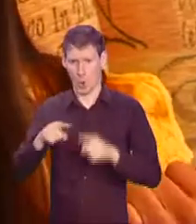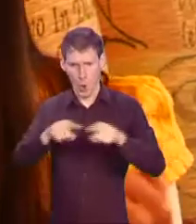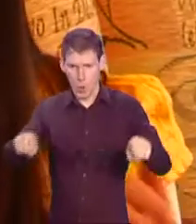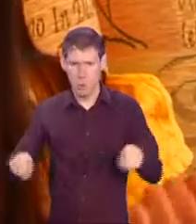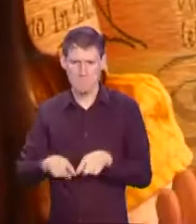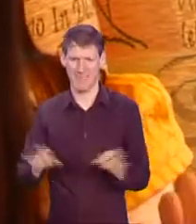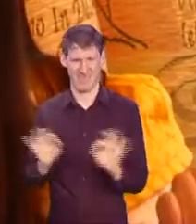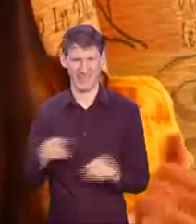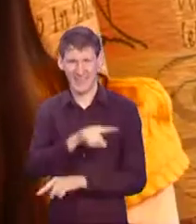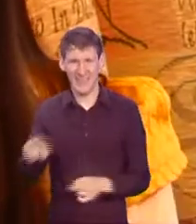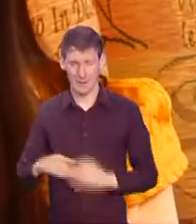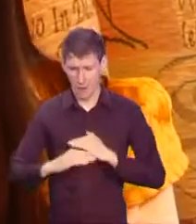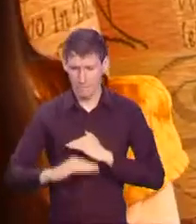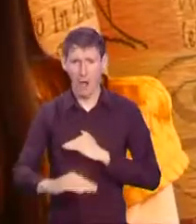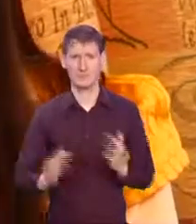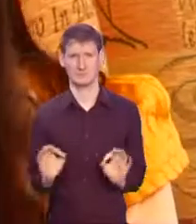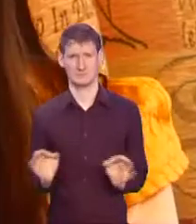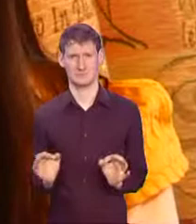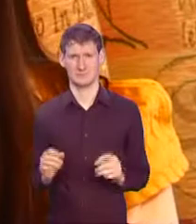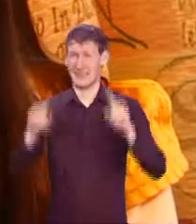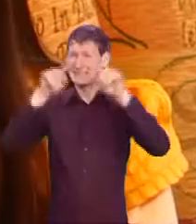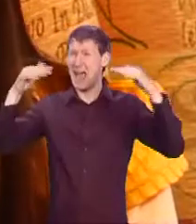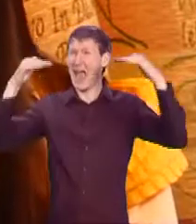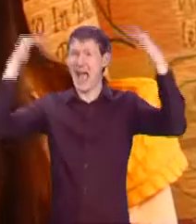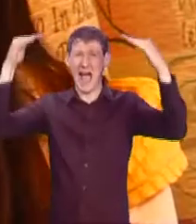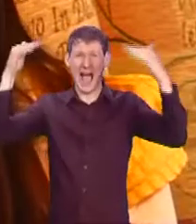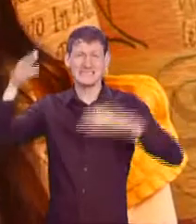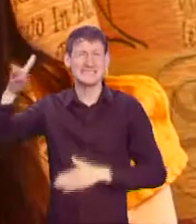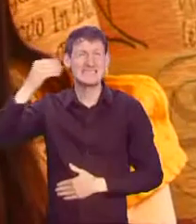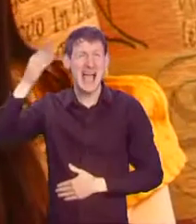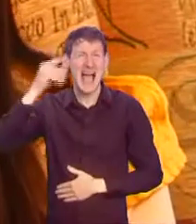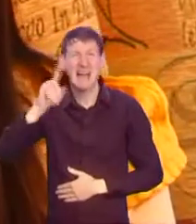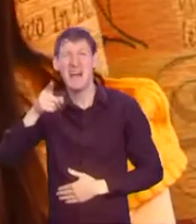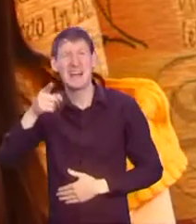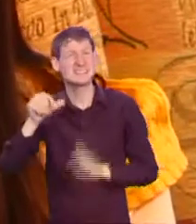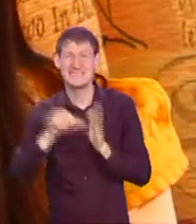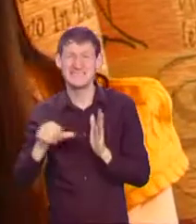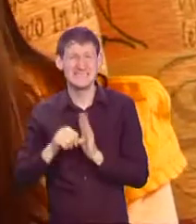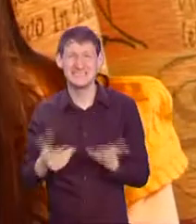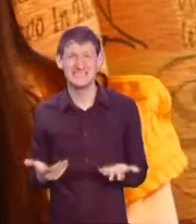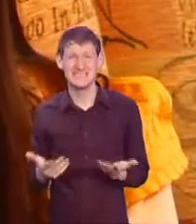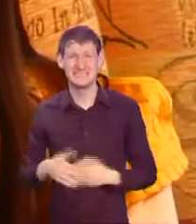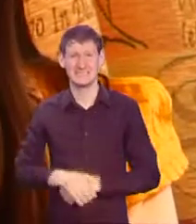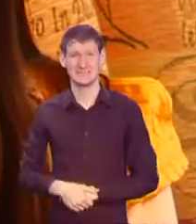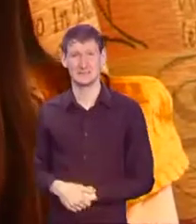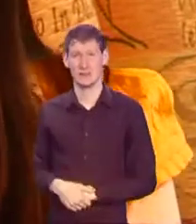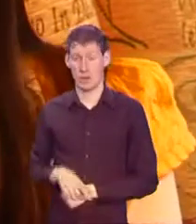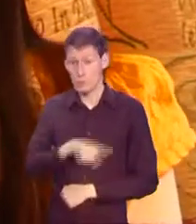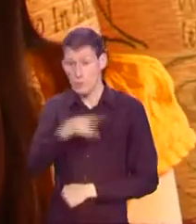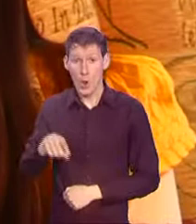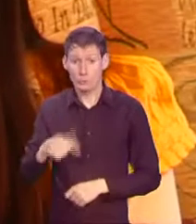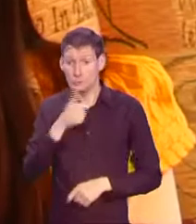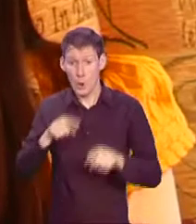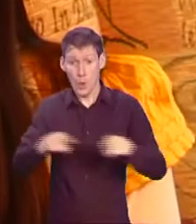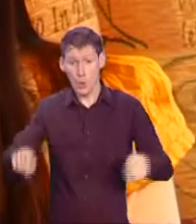never have a loop system or carpeted floor. The ceilings are all high and the acoustics are terrible. So for those who can't